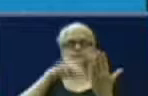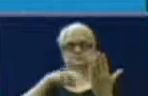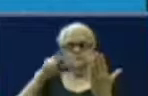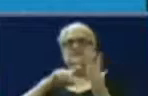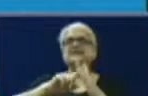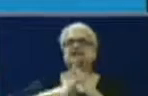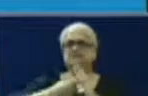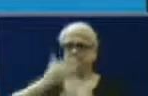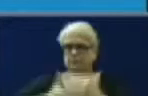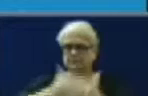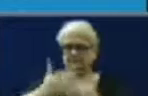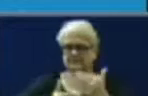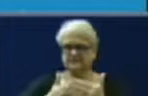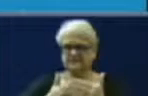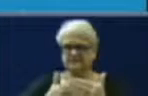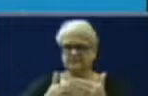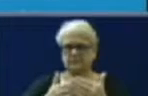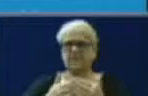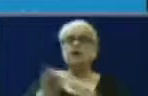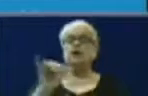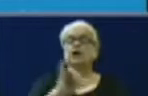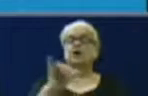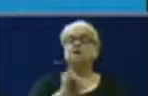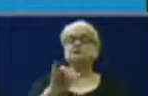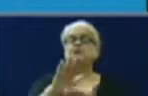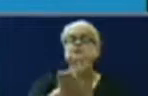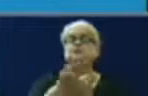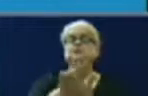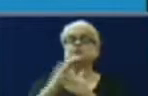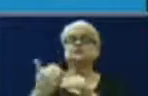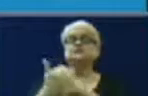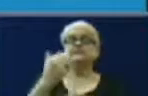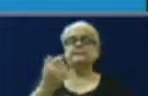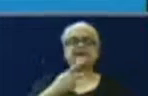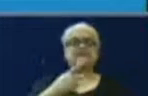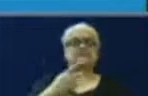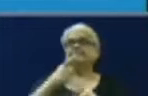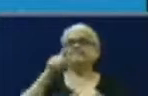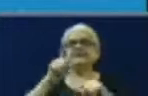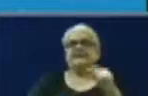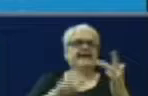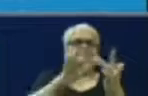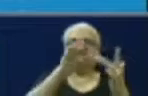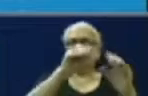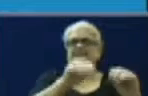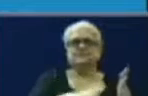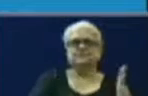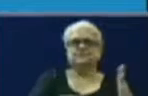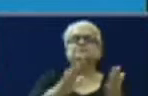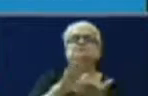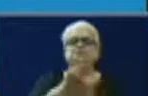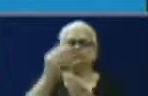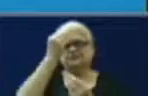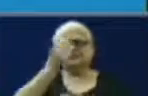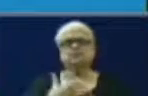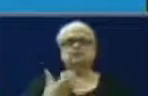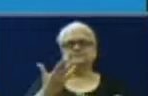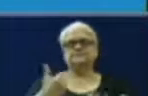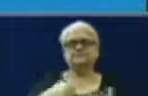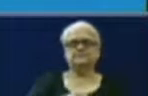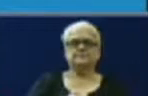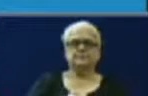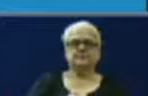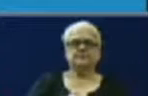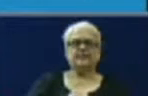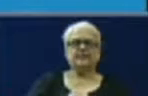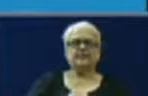Also, the schools referred back to Pupil Personnel if they were unable to contact the students. Our ADPPs, Assistant Directors of Pupil Personnel,